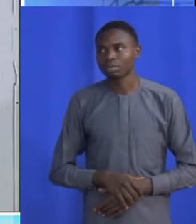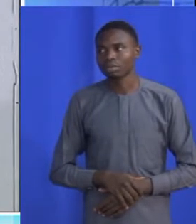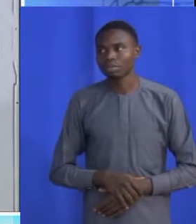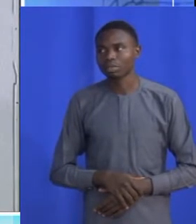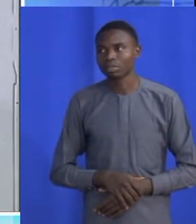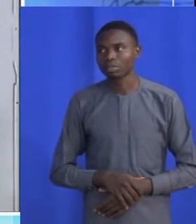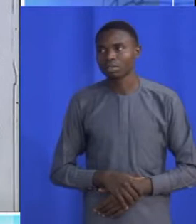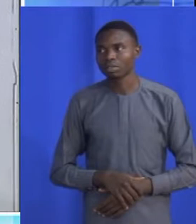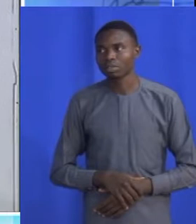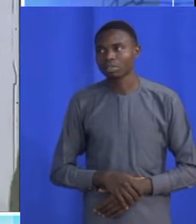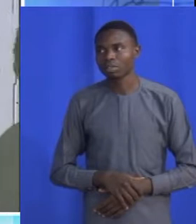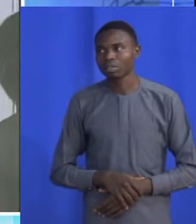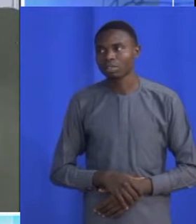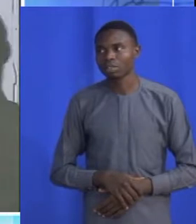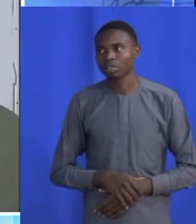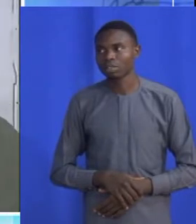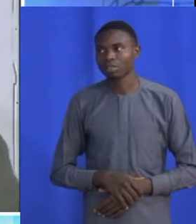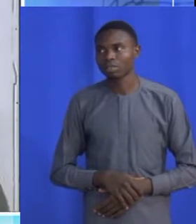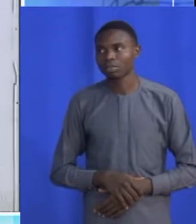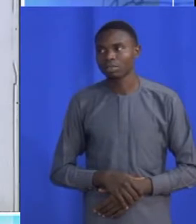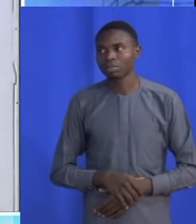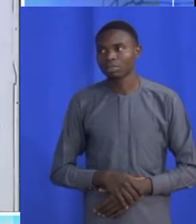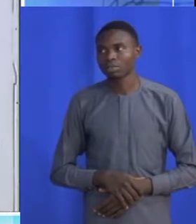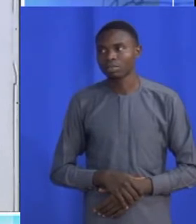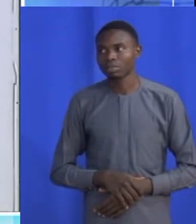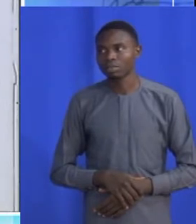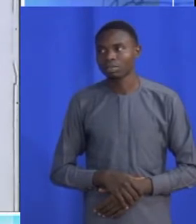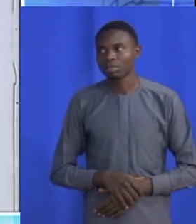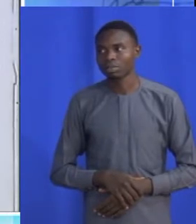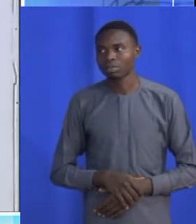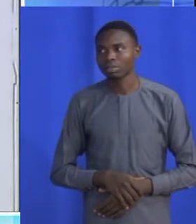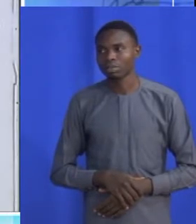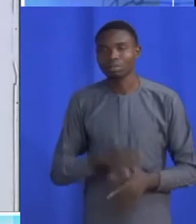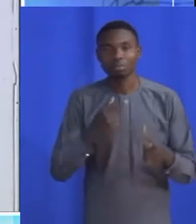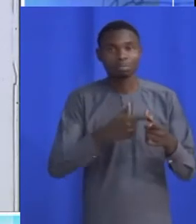Then what are the importance? So we are going to look at the importance of rule of law.